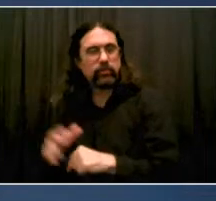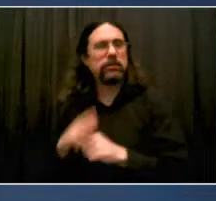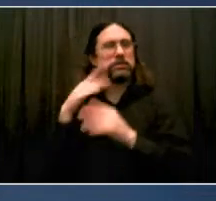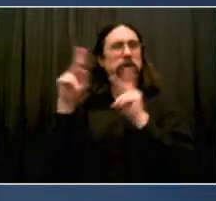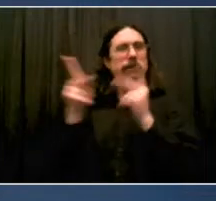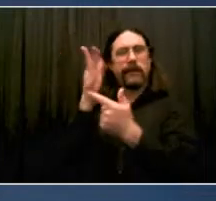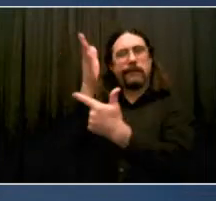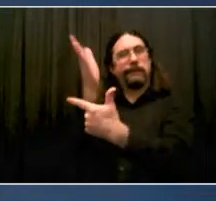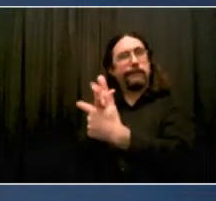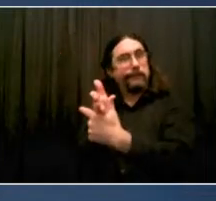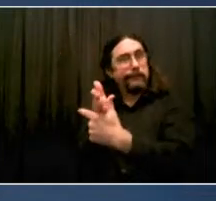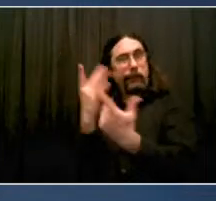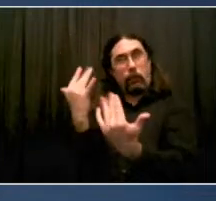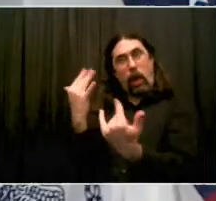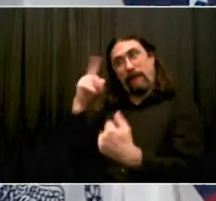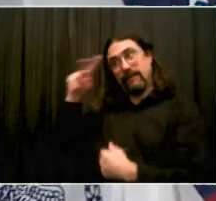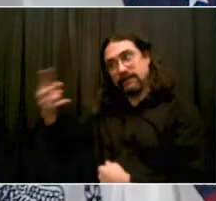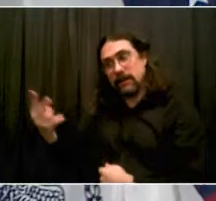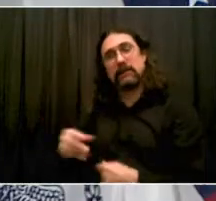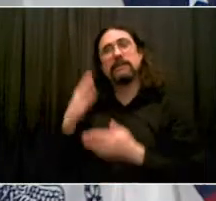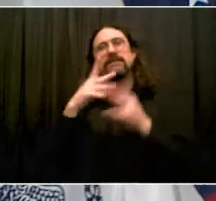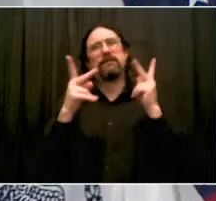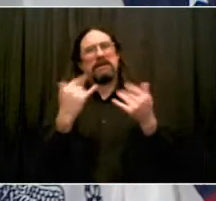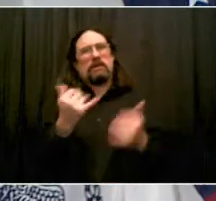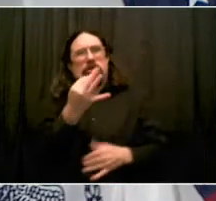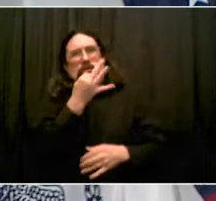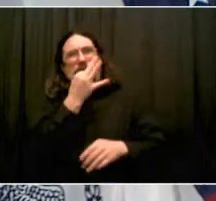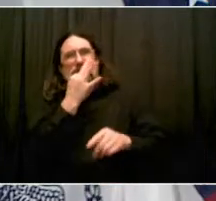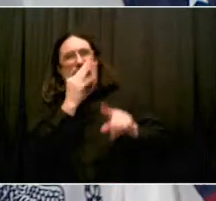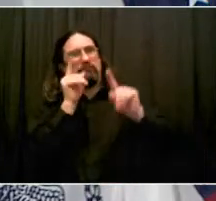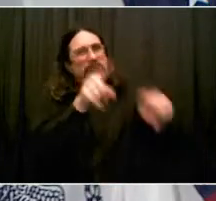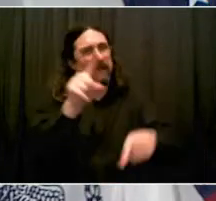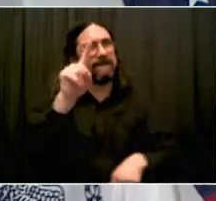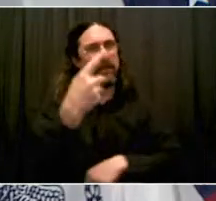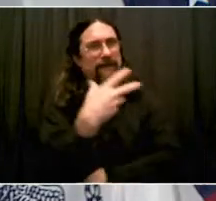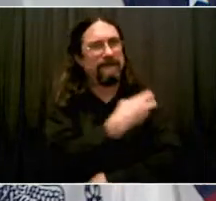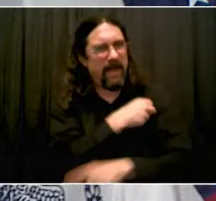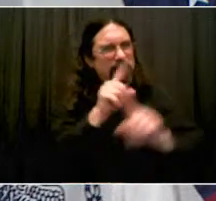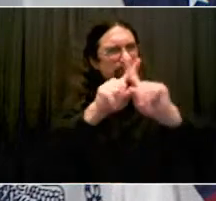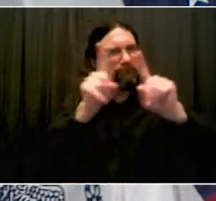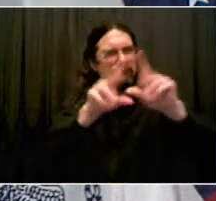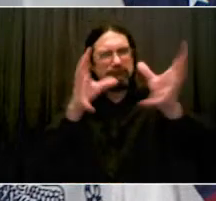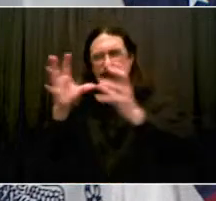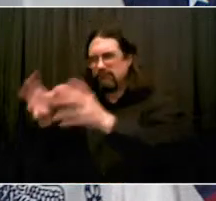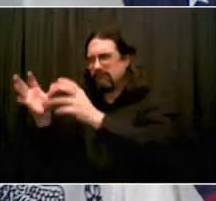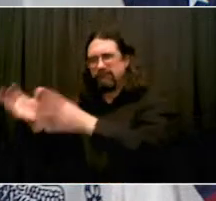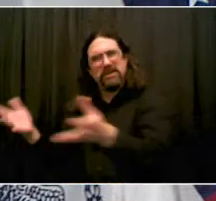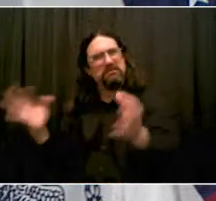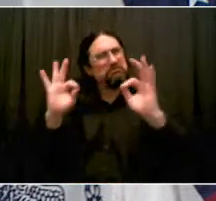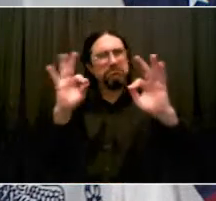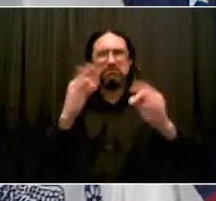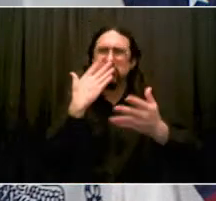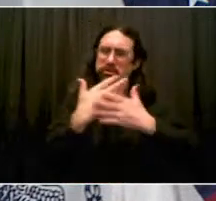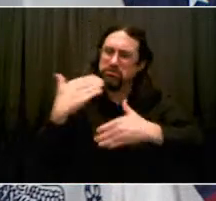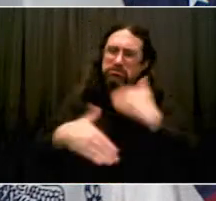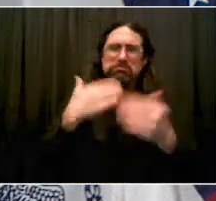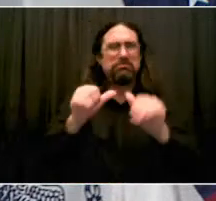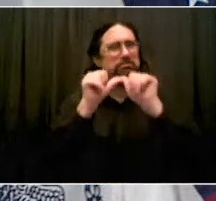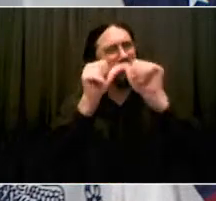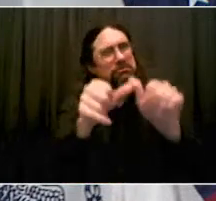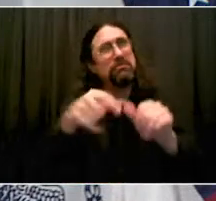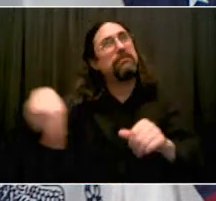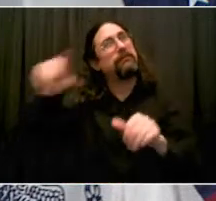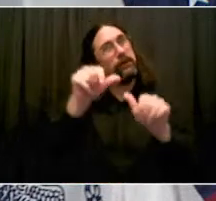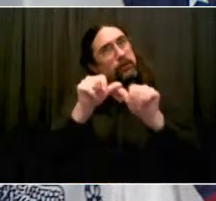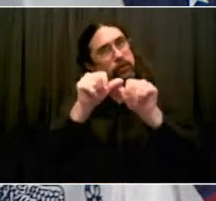the full reopening we're all looking forward to. So remember, everyone, if you have not gotten vaccinated, today is the perfect day. Go